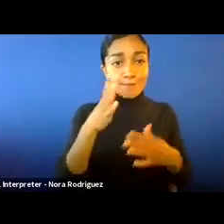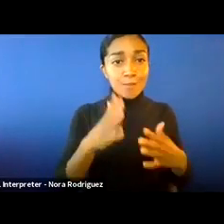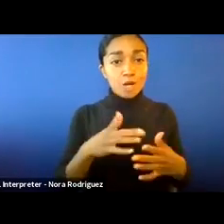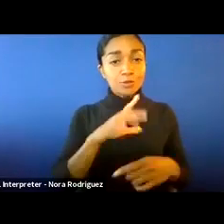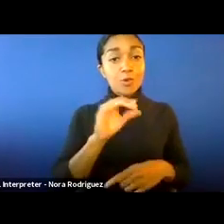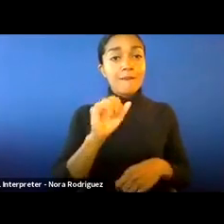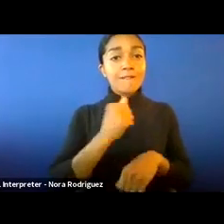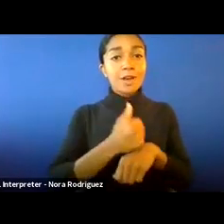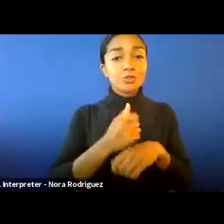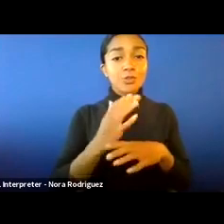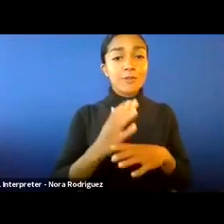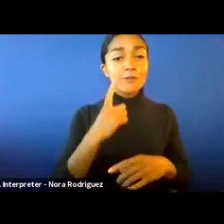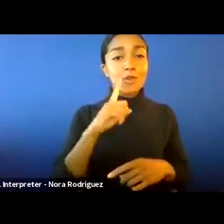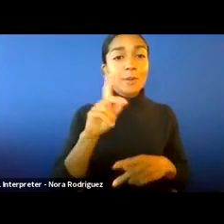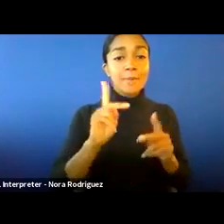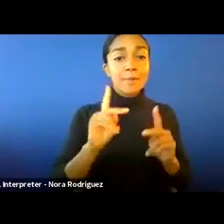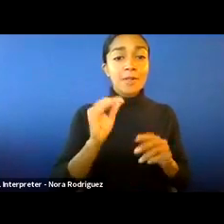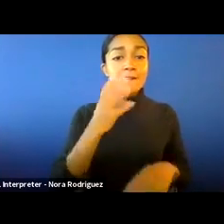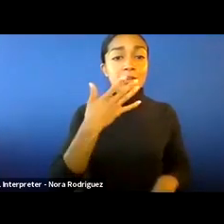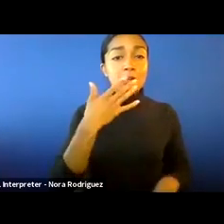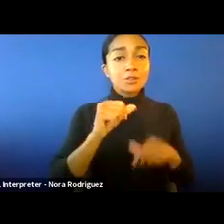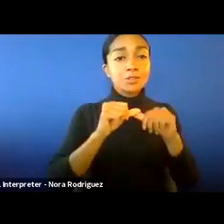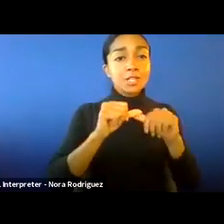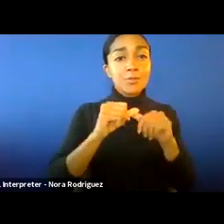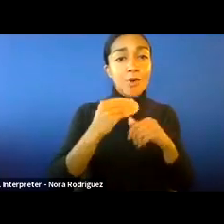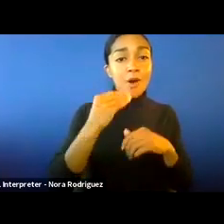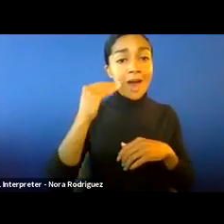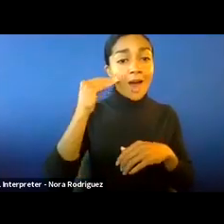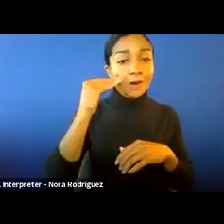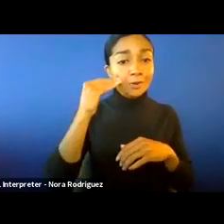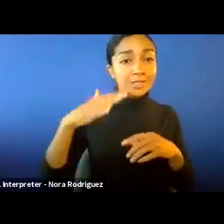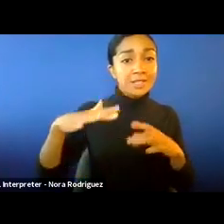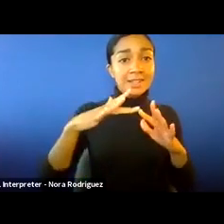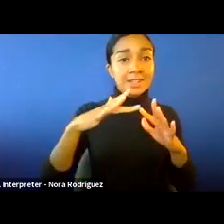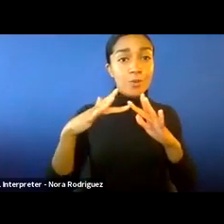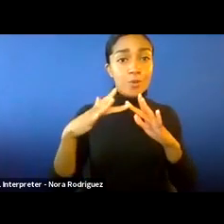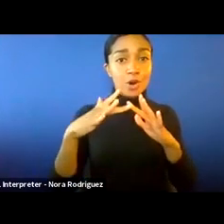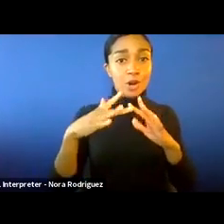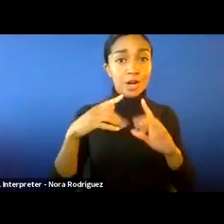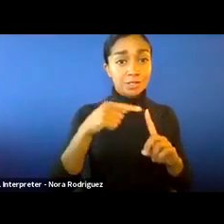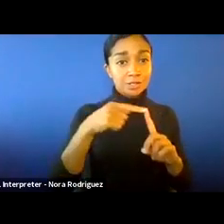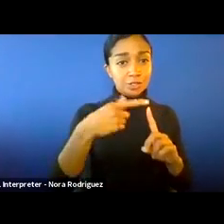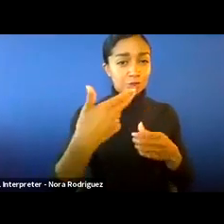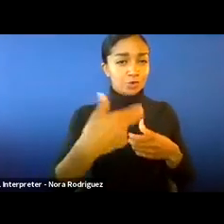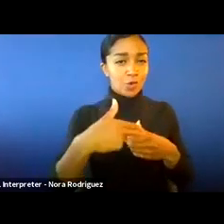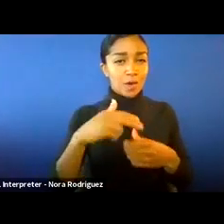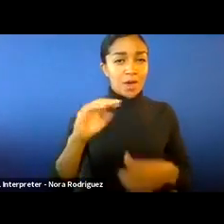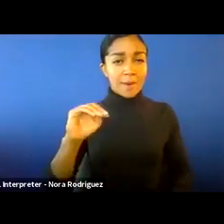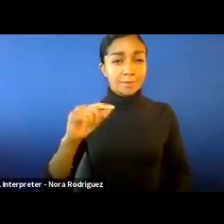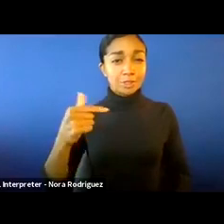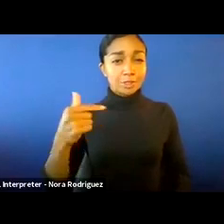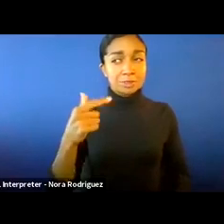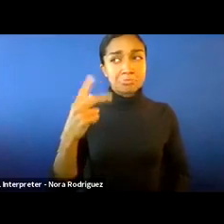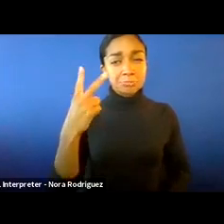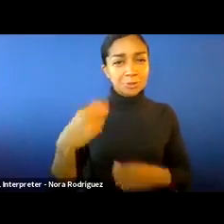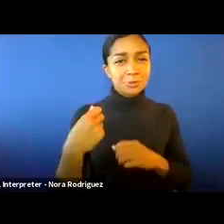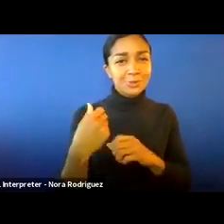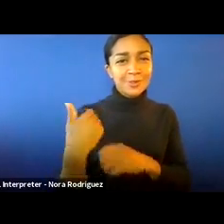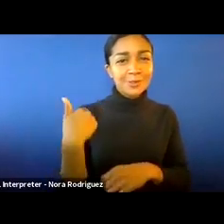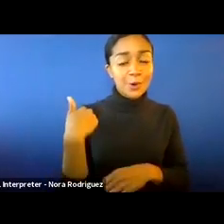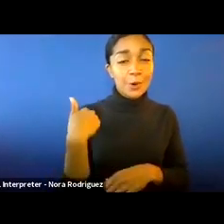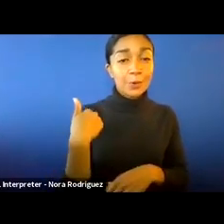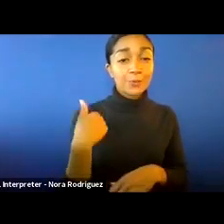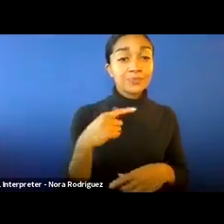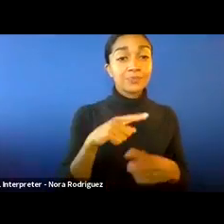Queer Ecologies Project. And Desi joined Movement Generation Collective almost 2 years ago. Joining Desi,